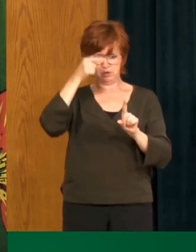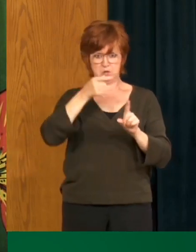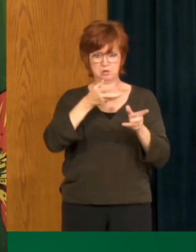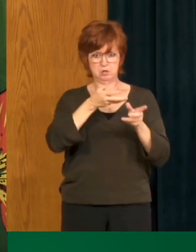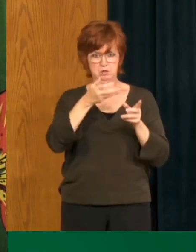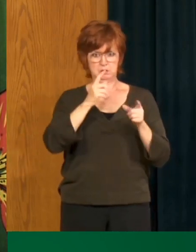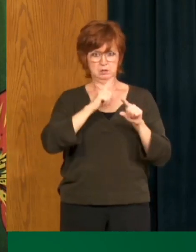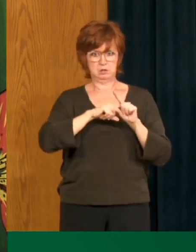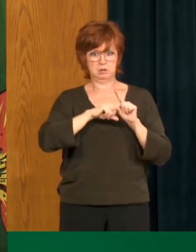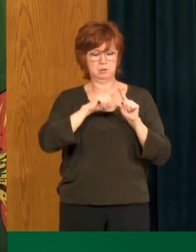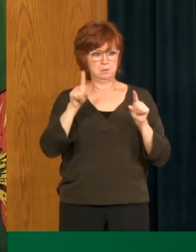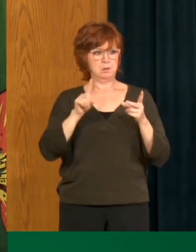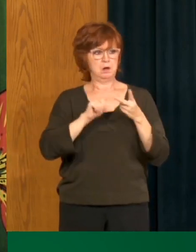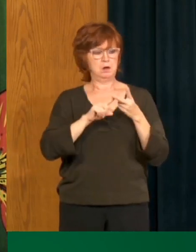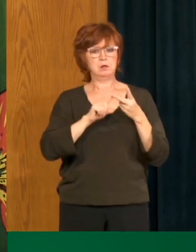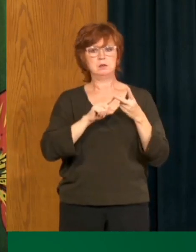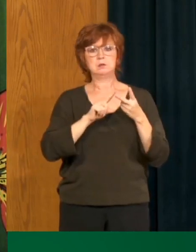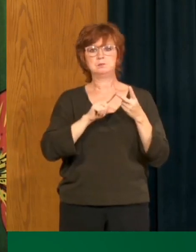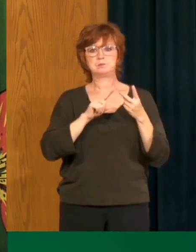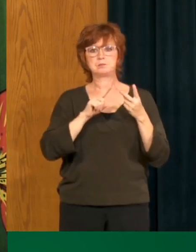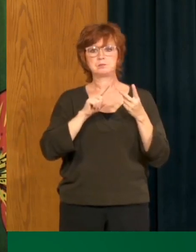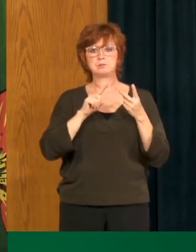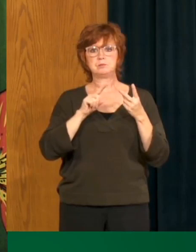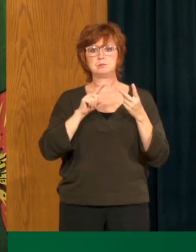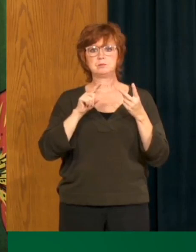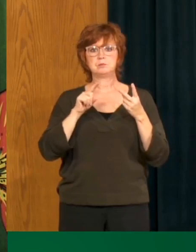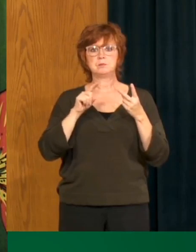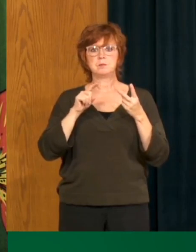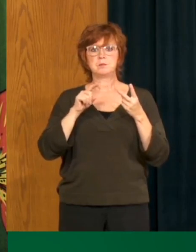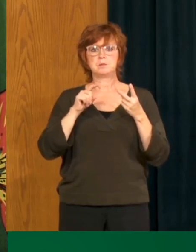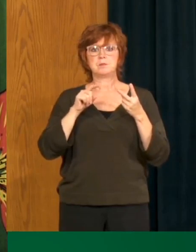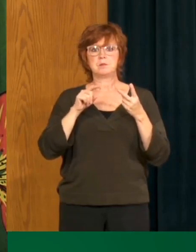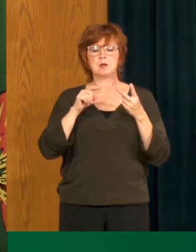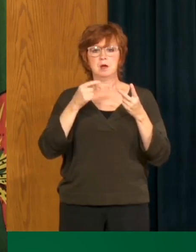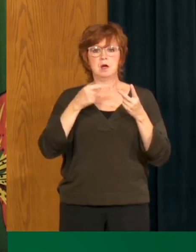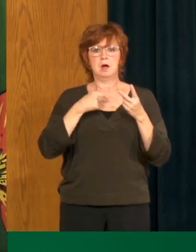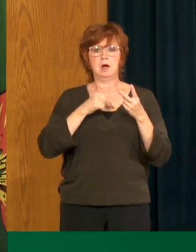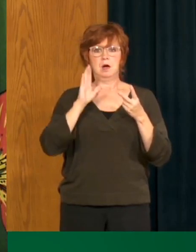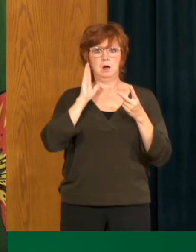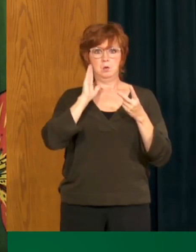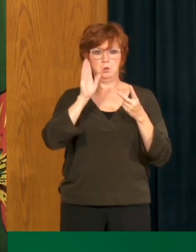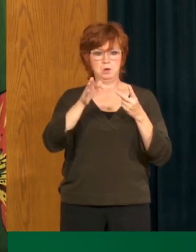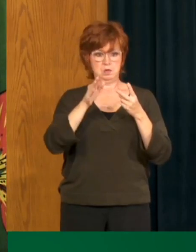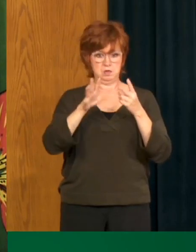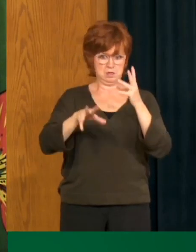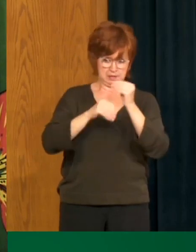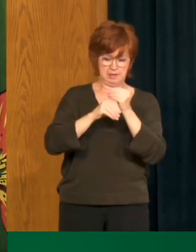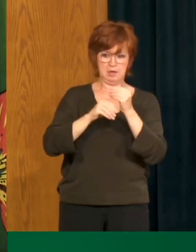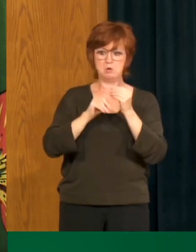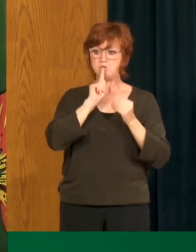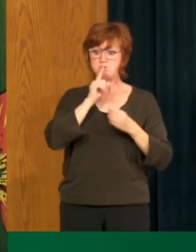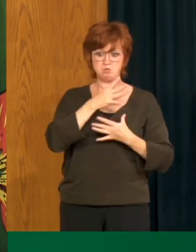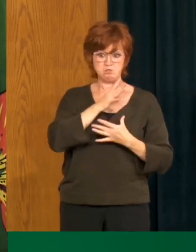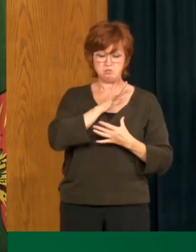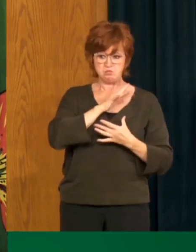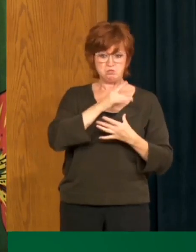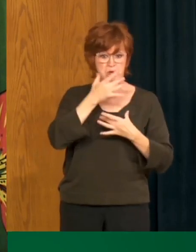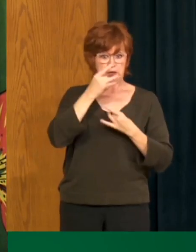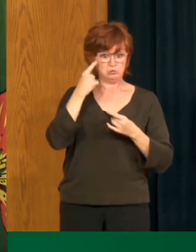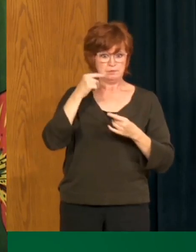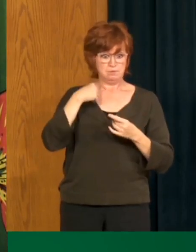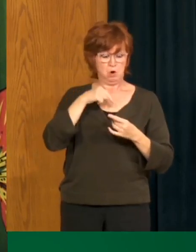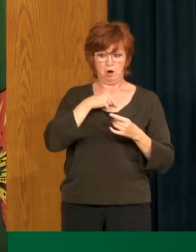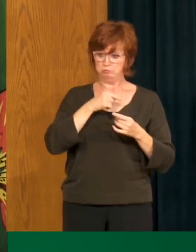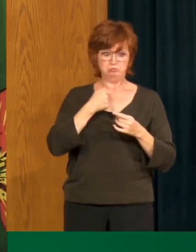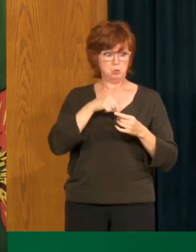diligence process of government. I would just add, this is an area of interest to us, not because we is offering it,